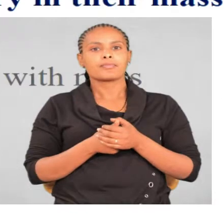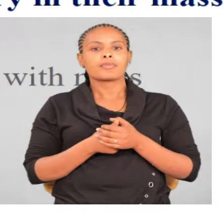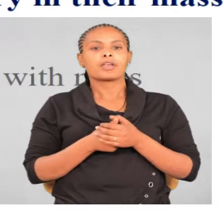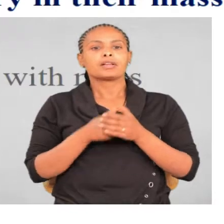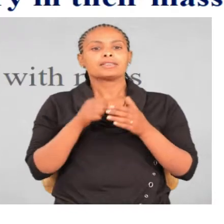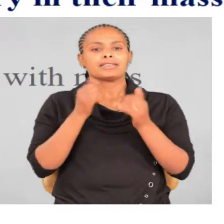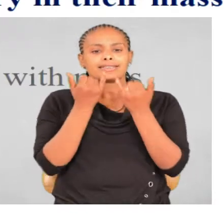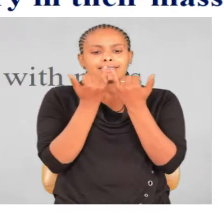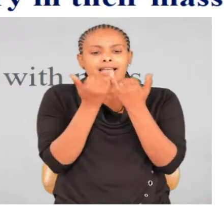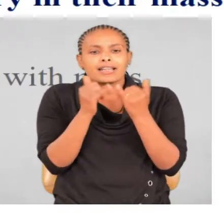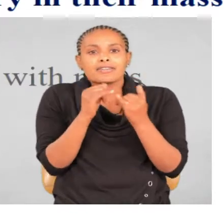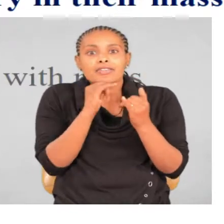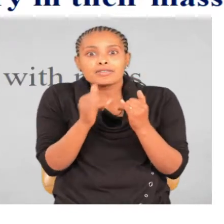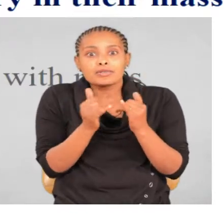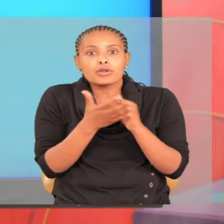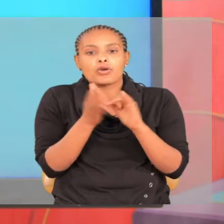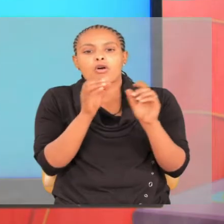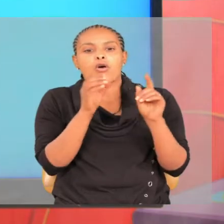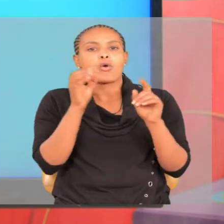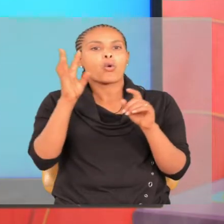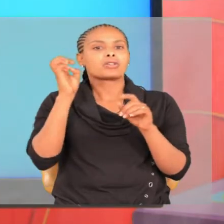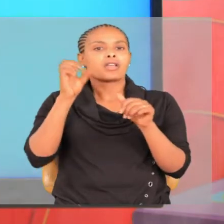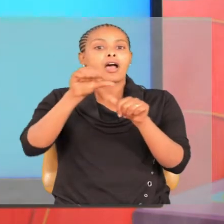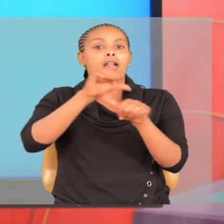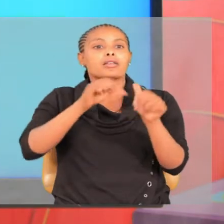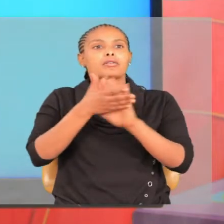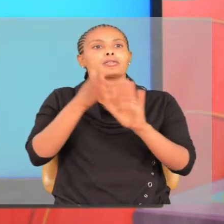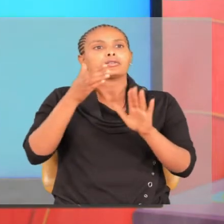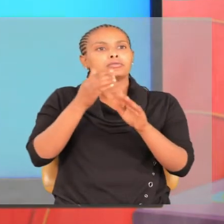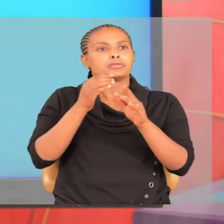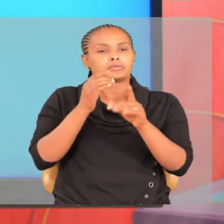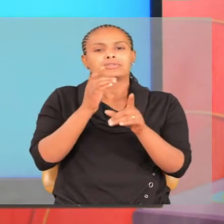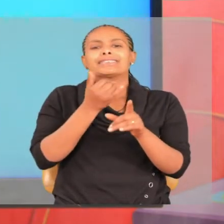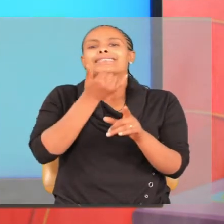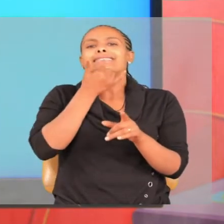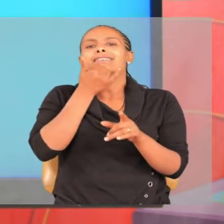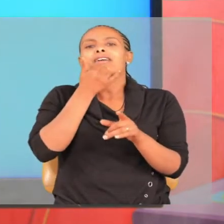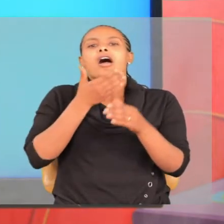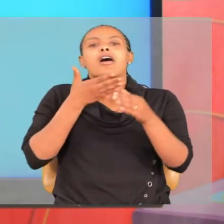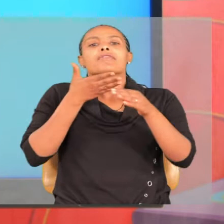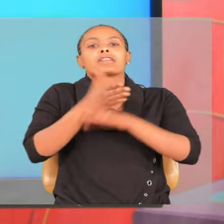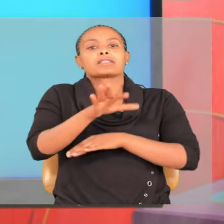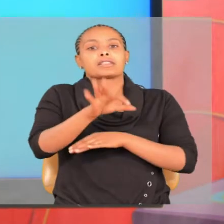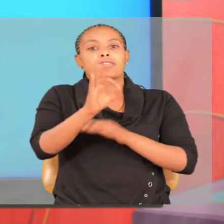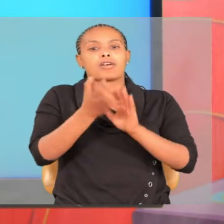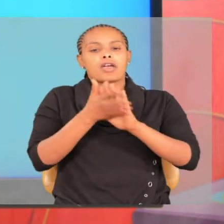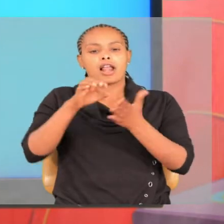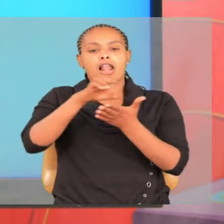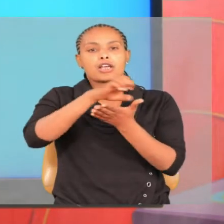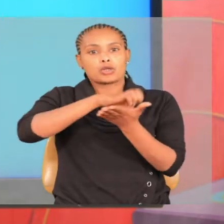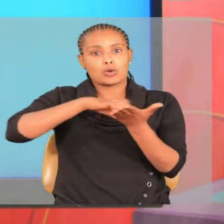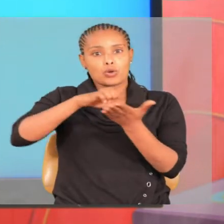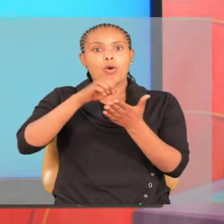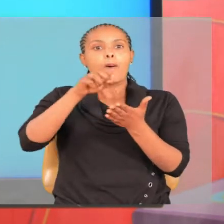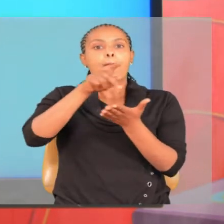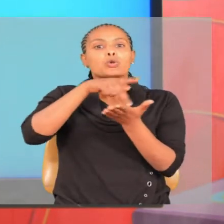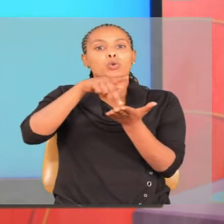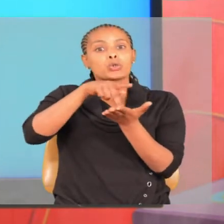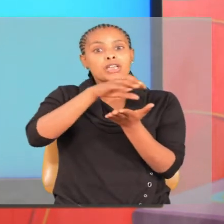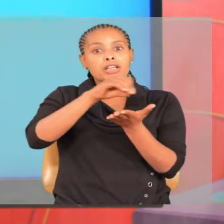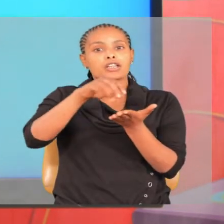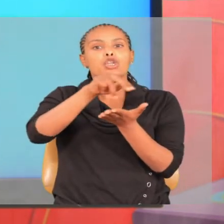The indivisibility of an atom was proved wrong after the discovery of electrons, protons,